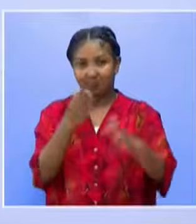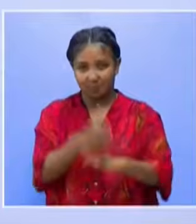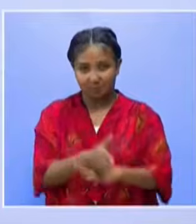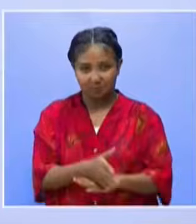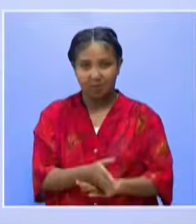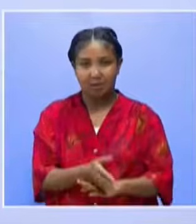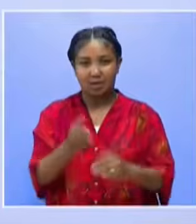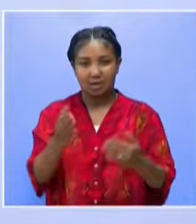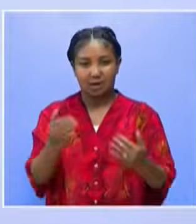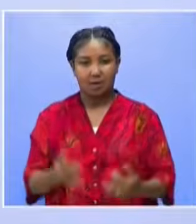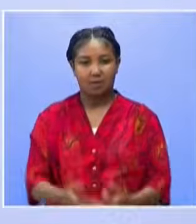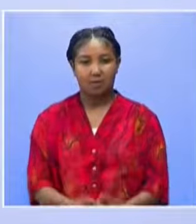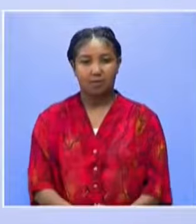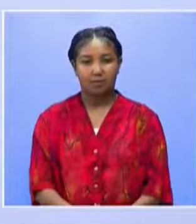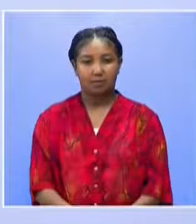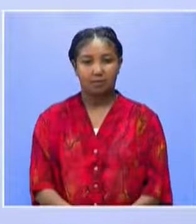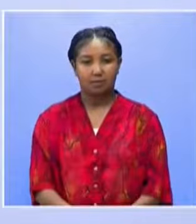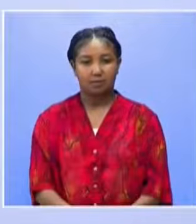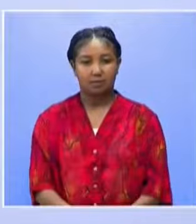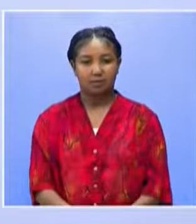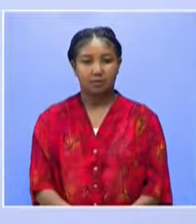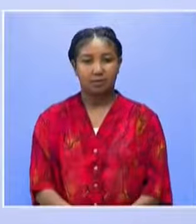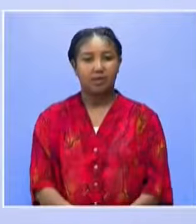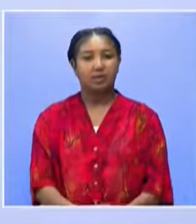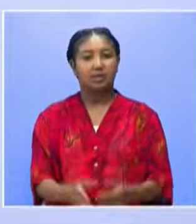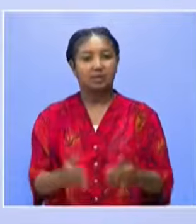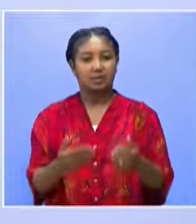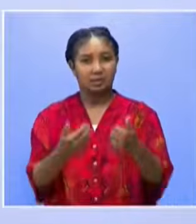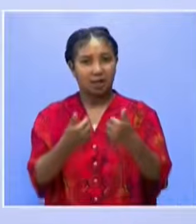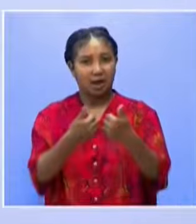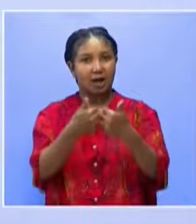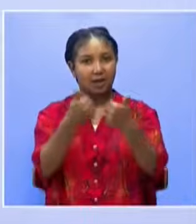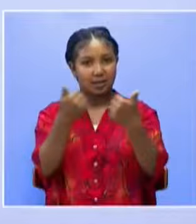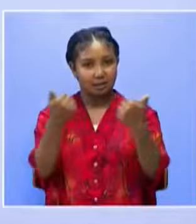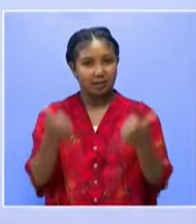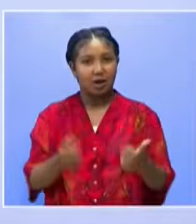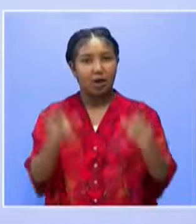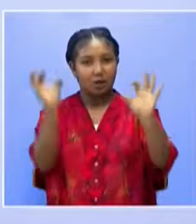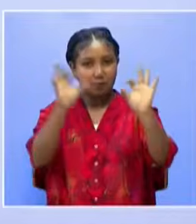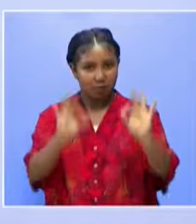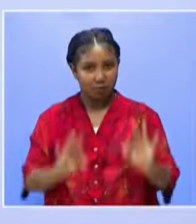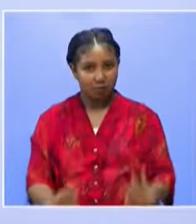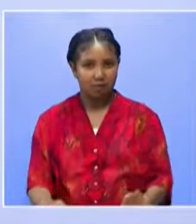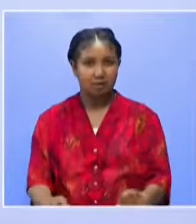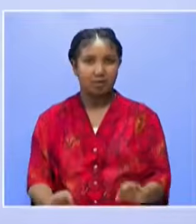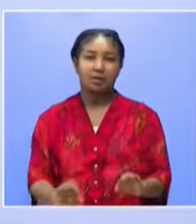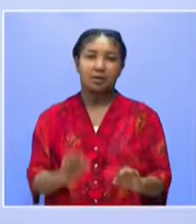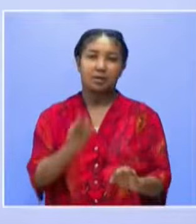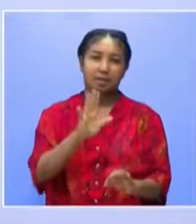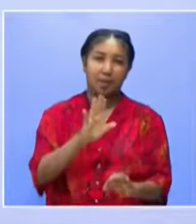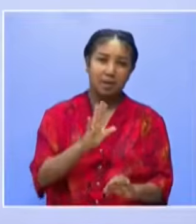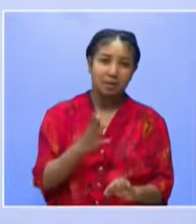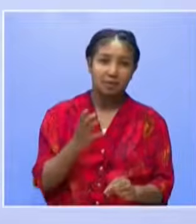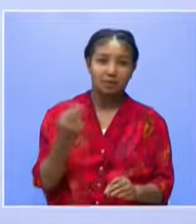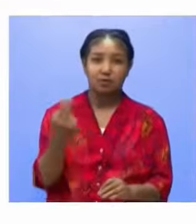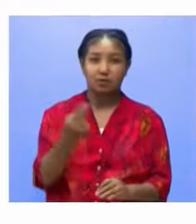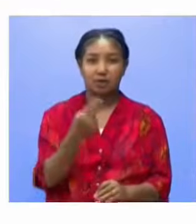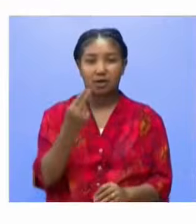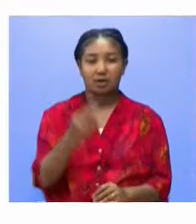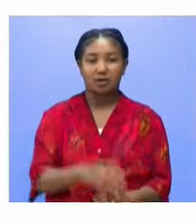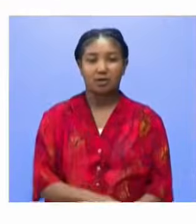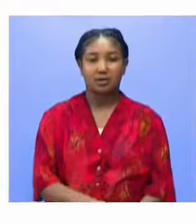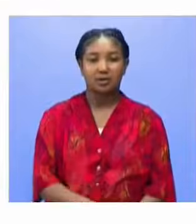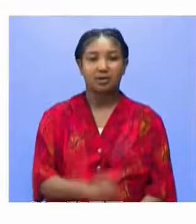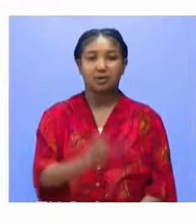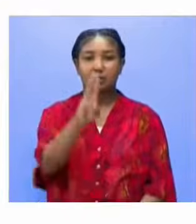Now, let's identify the form of maybe if you're using W2 cases